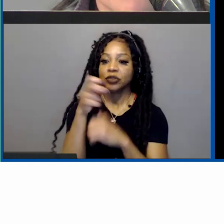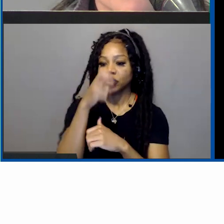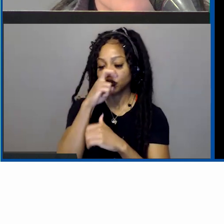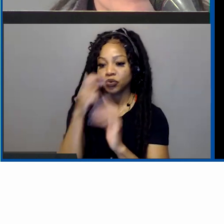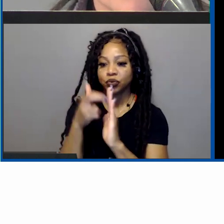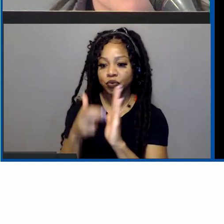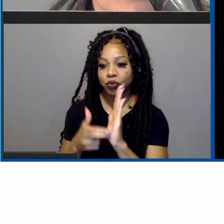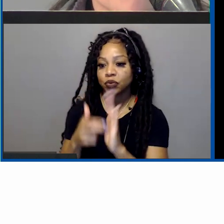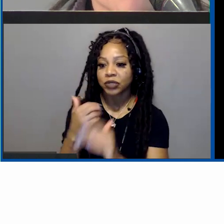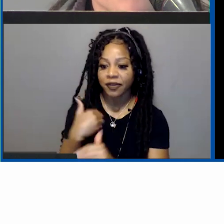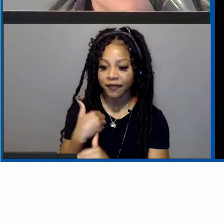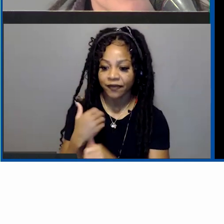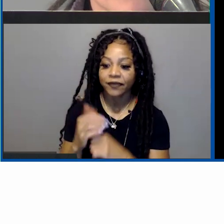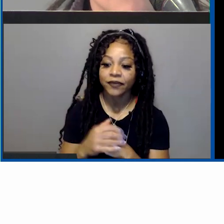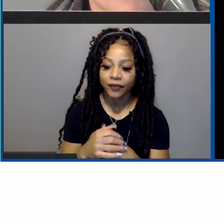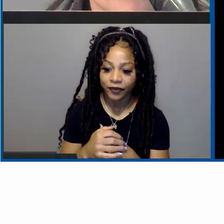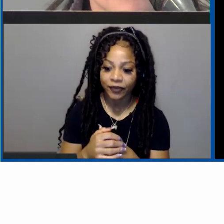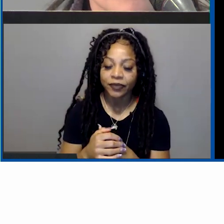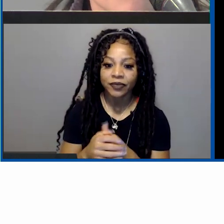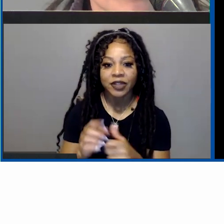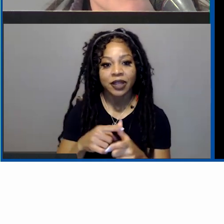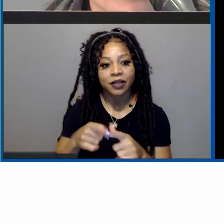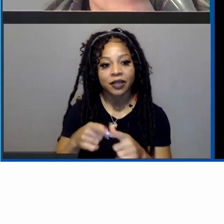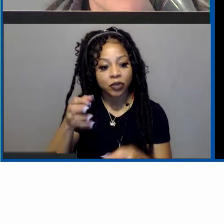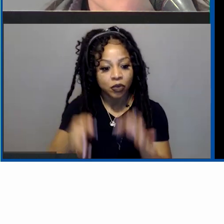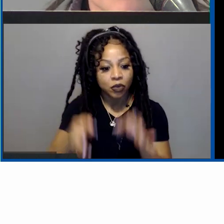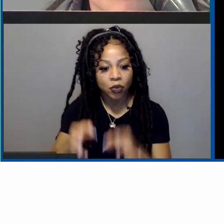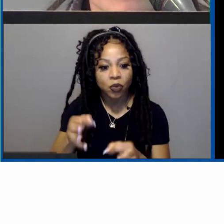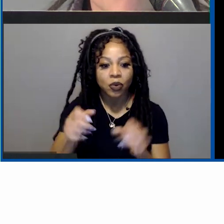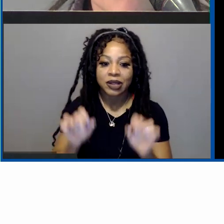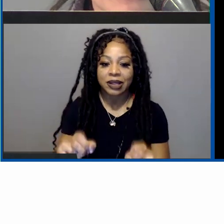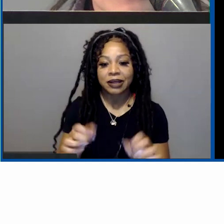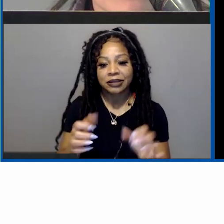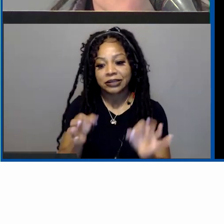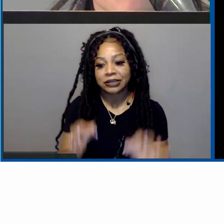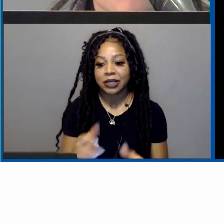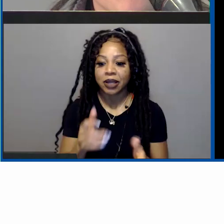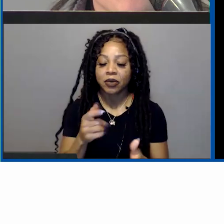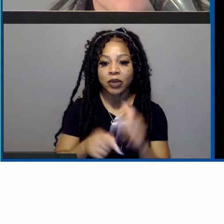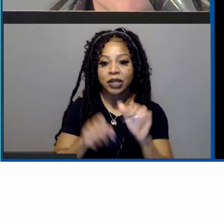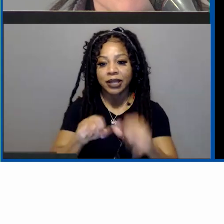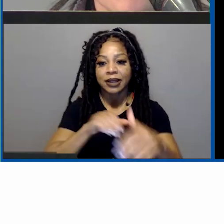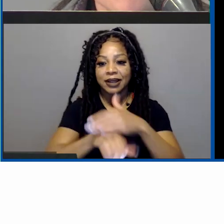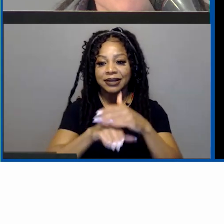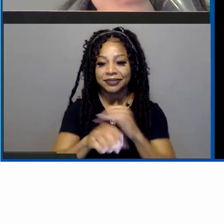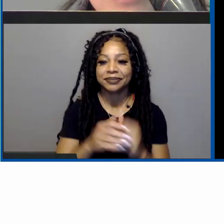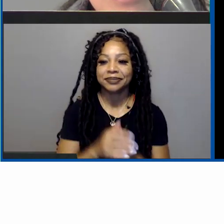that. And then the court orders is what you can get. You can seek information.